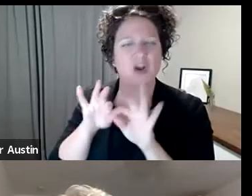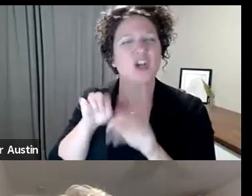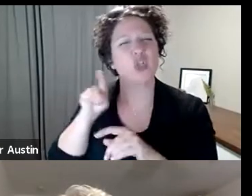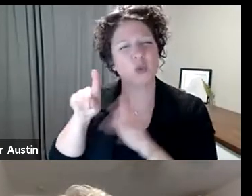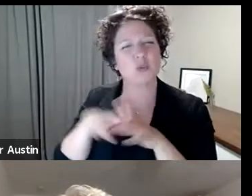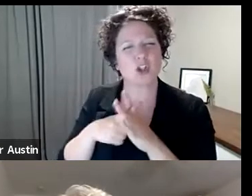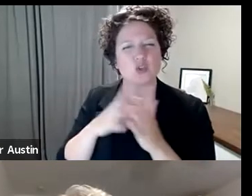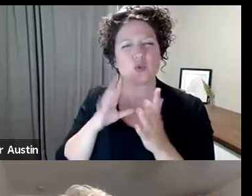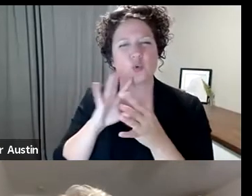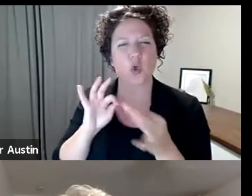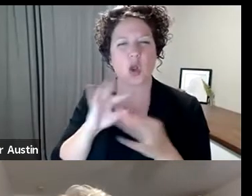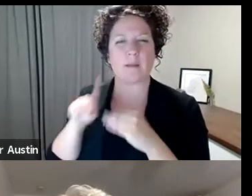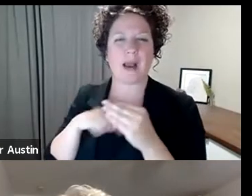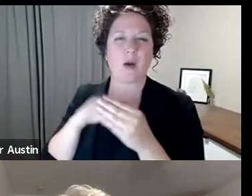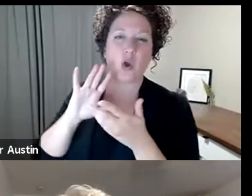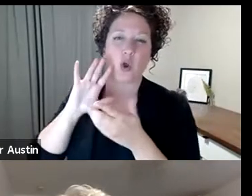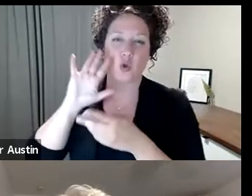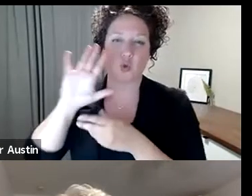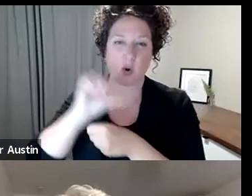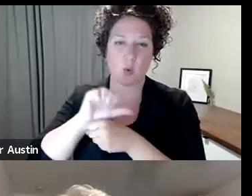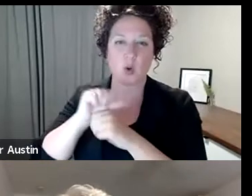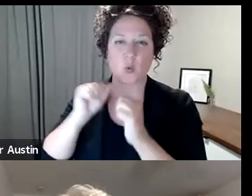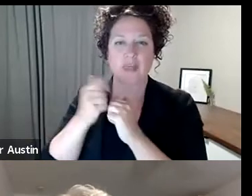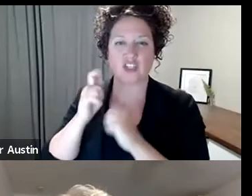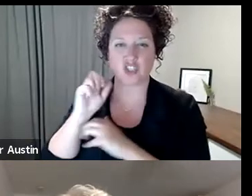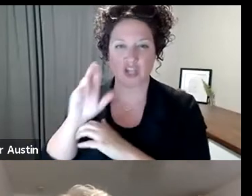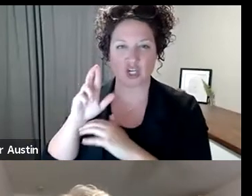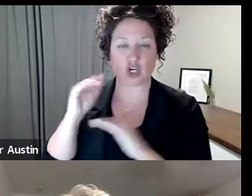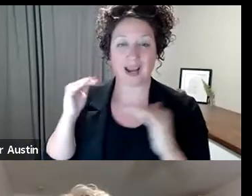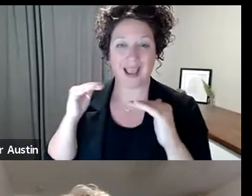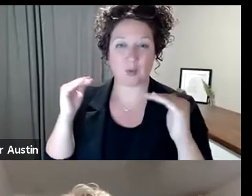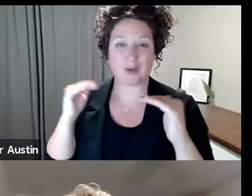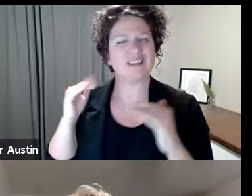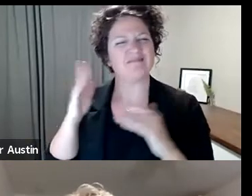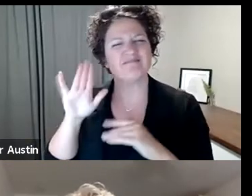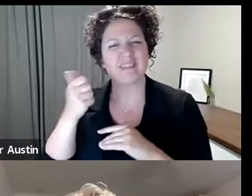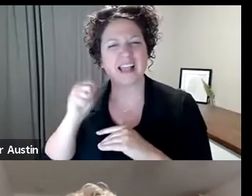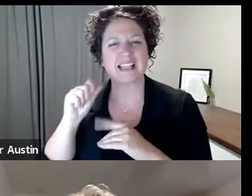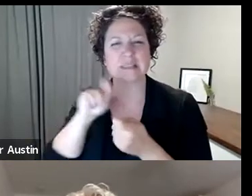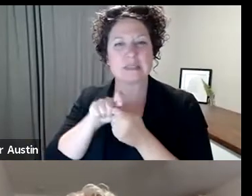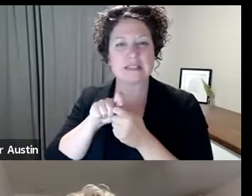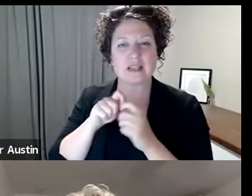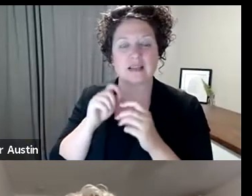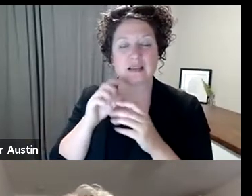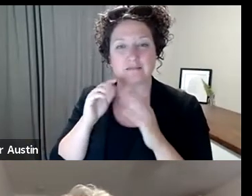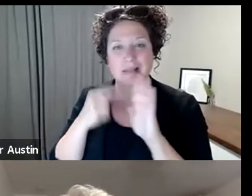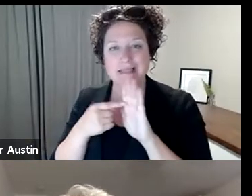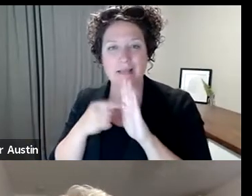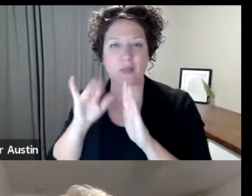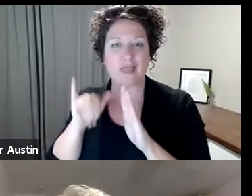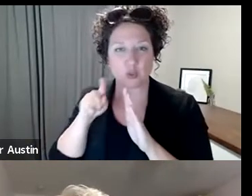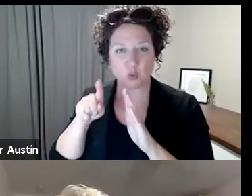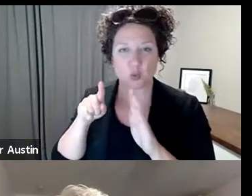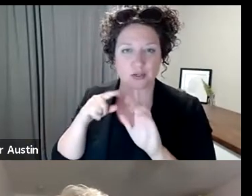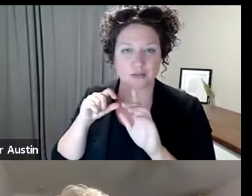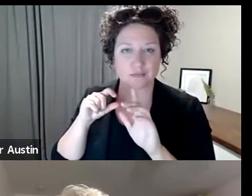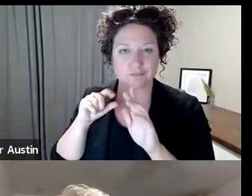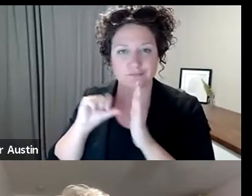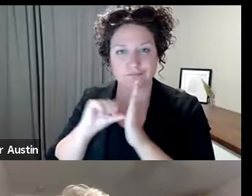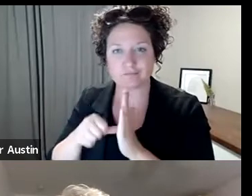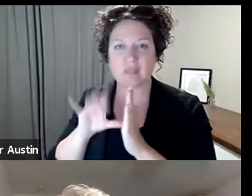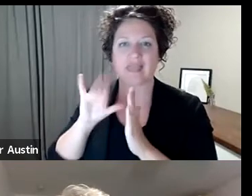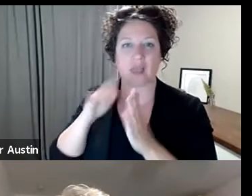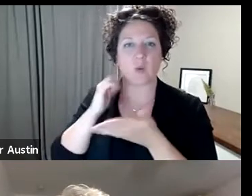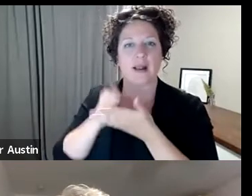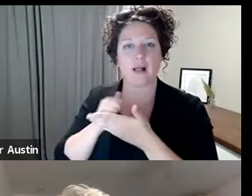that's interested in gender equity. So are there any specific examples that you could point to that would help our audience think